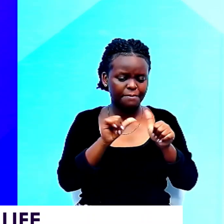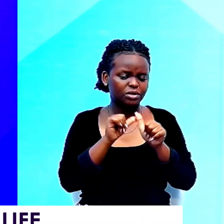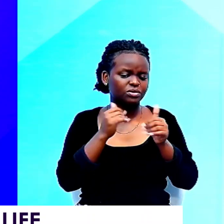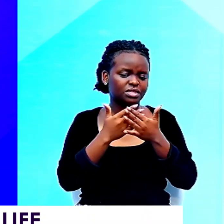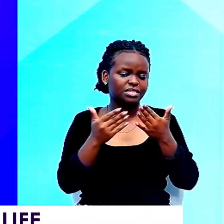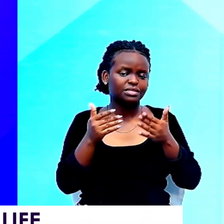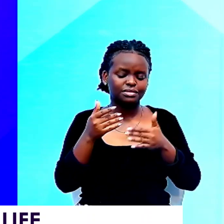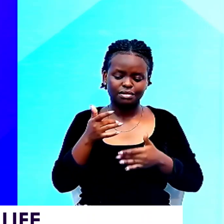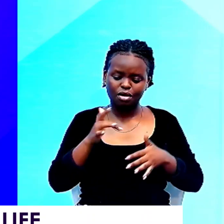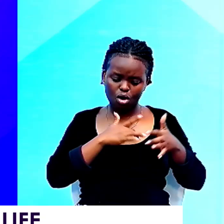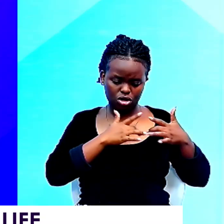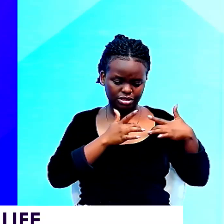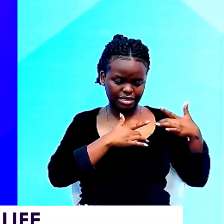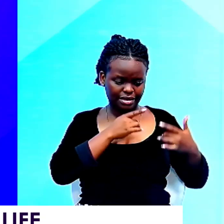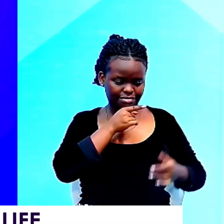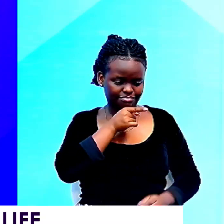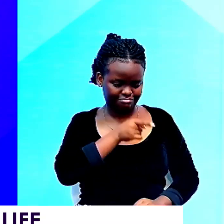them